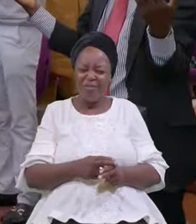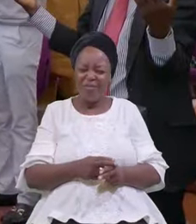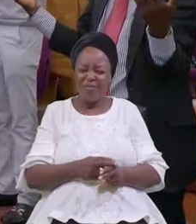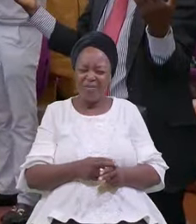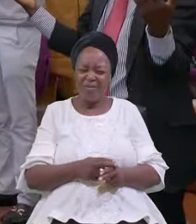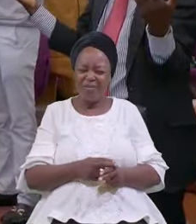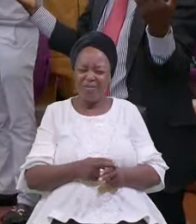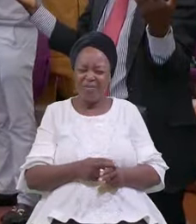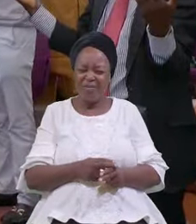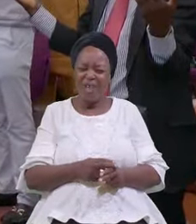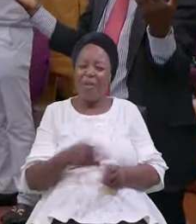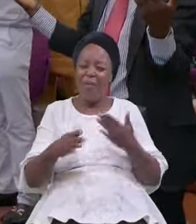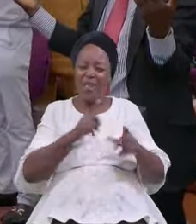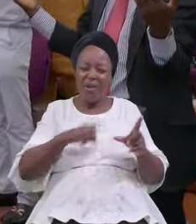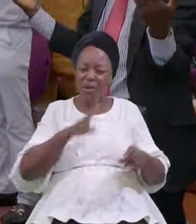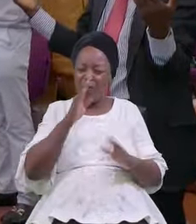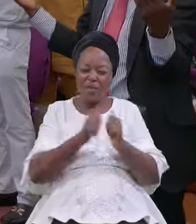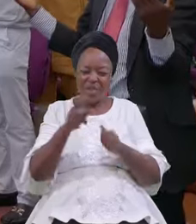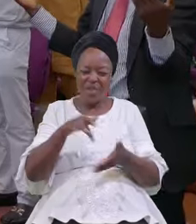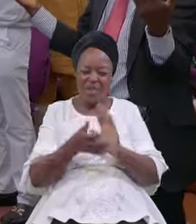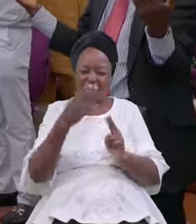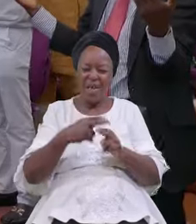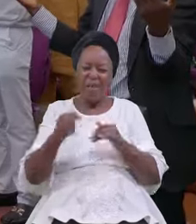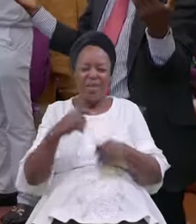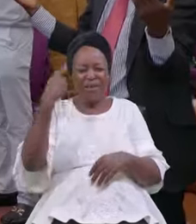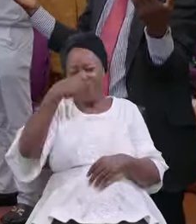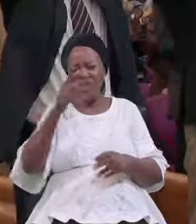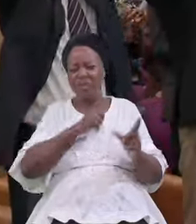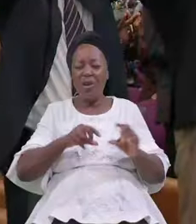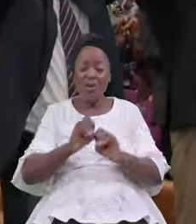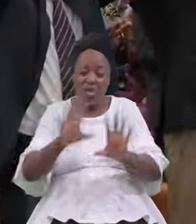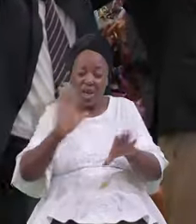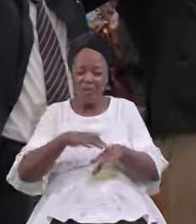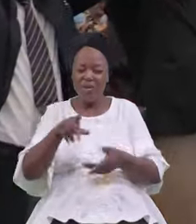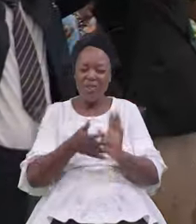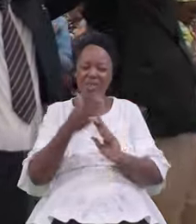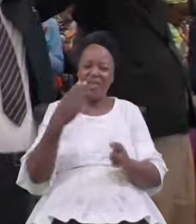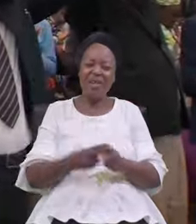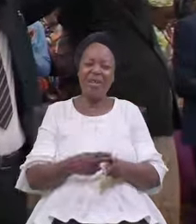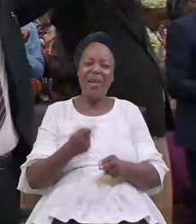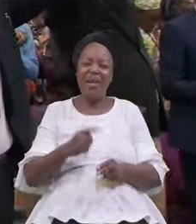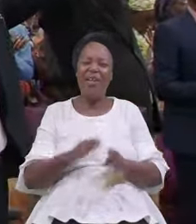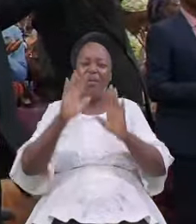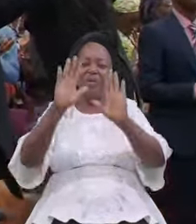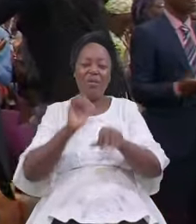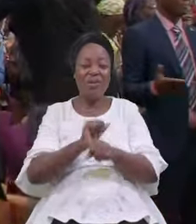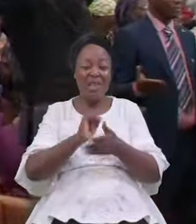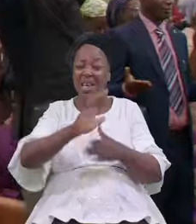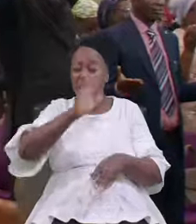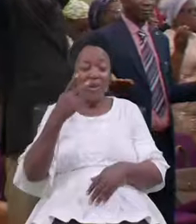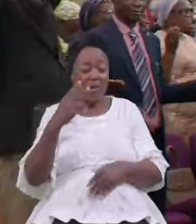The Lord be with you. The face of the Lord shine upon you. The miracle you never saw